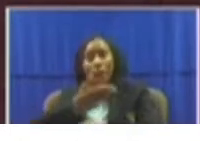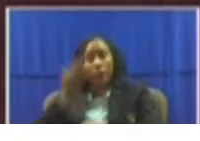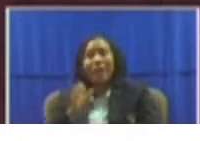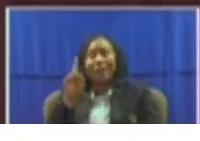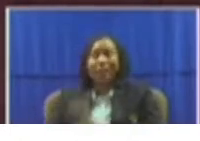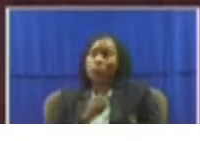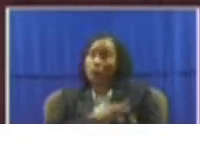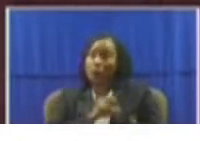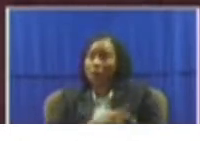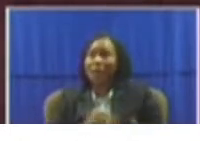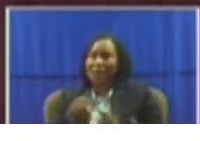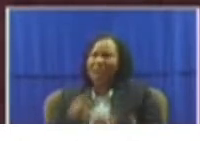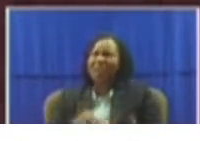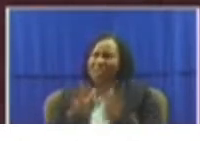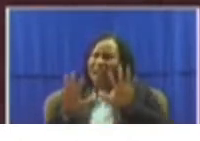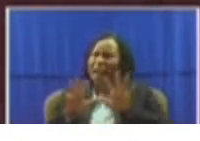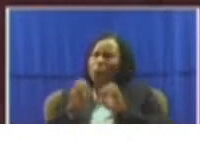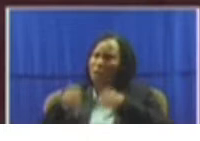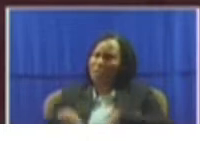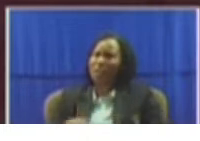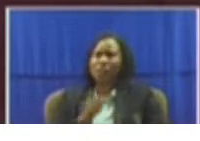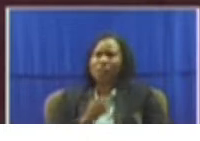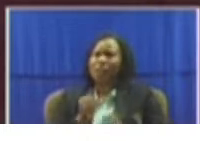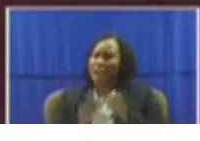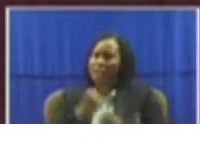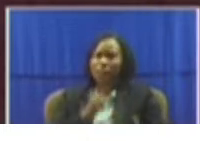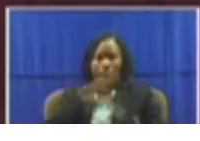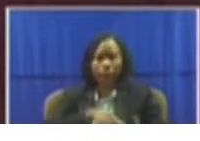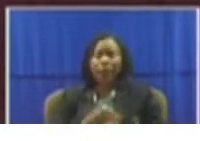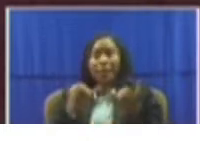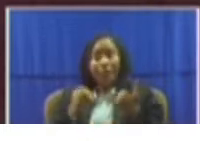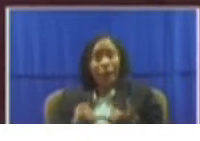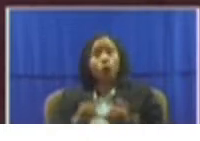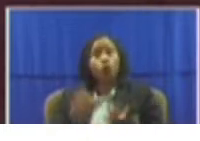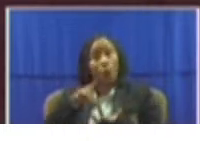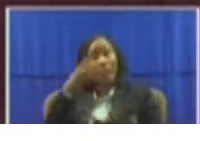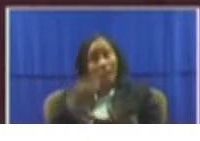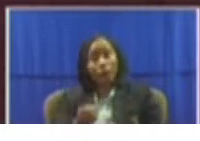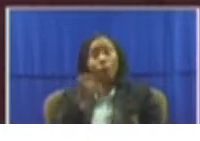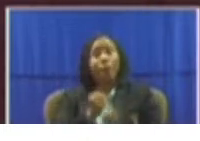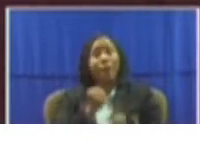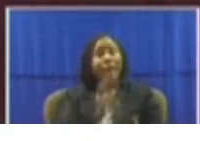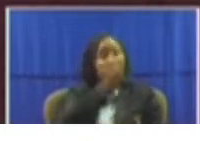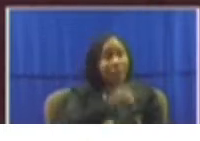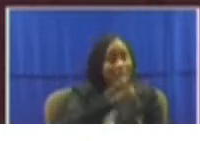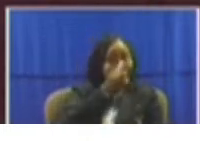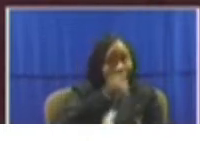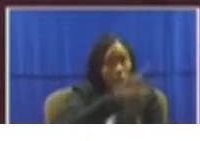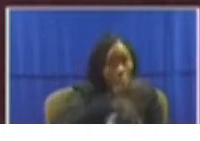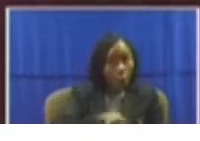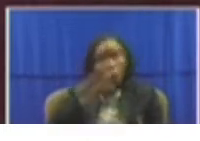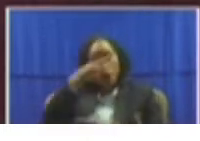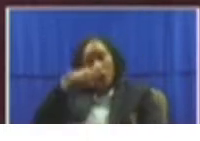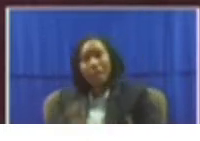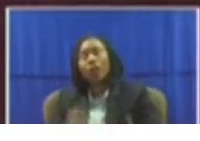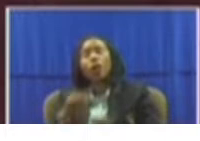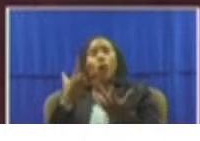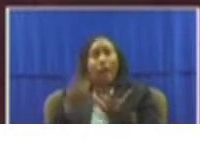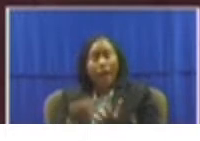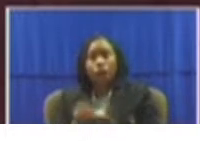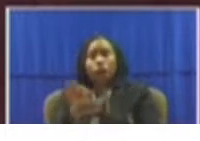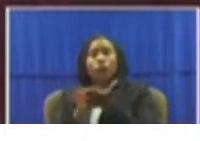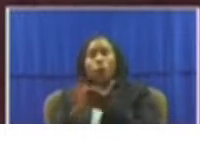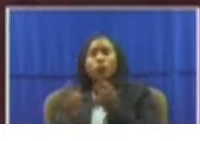9 wasted years. You now have a choice to make right your wrong. You have a choice to vote for jobs, to vote for